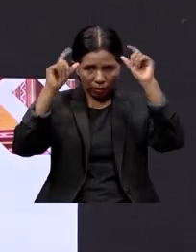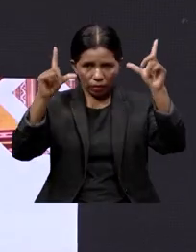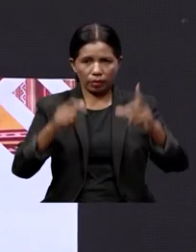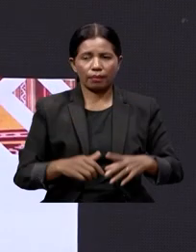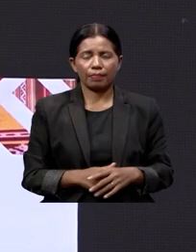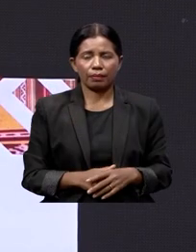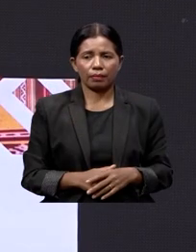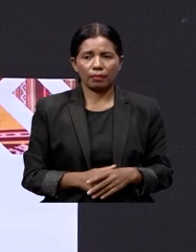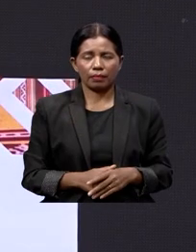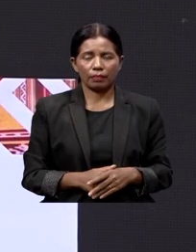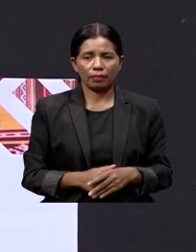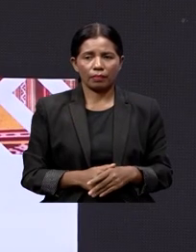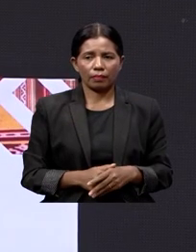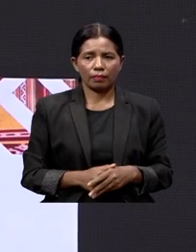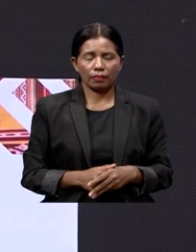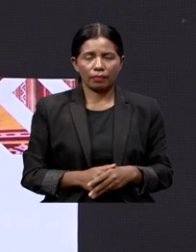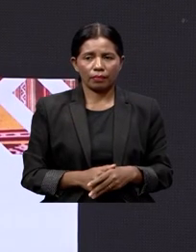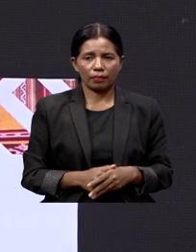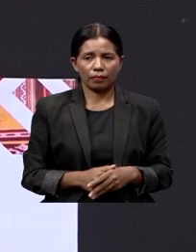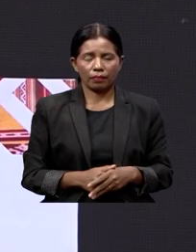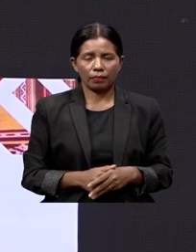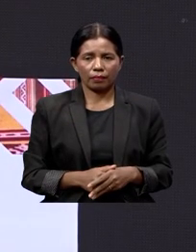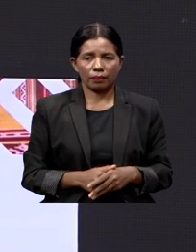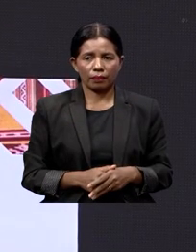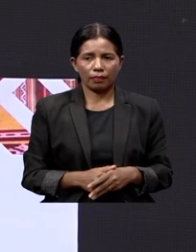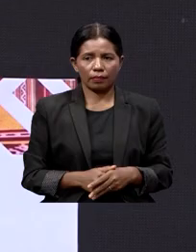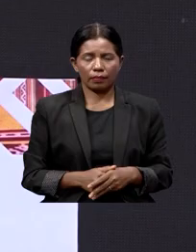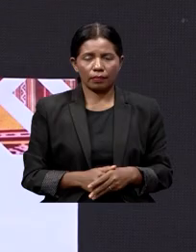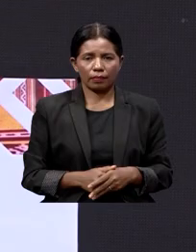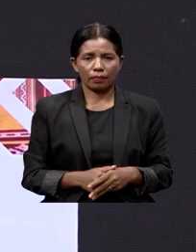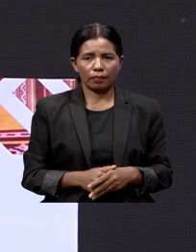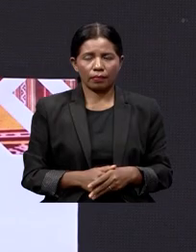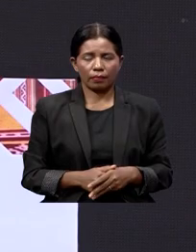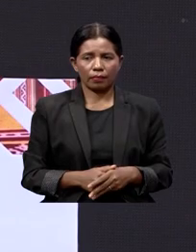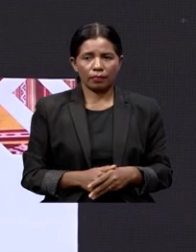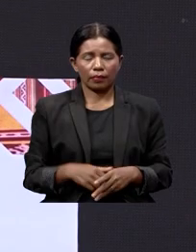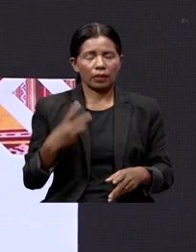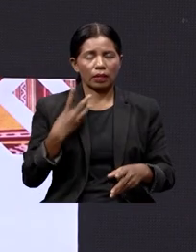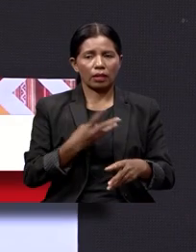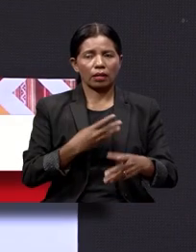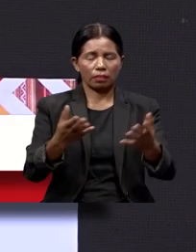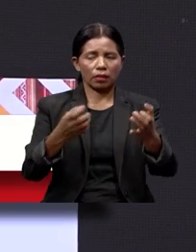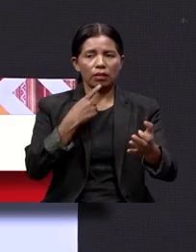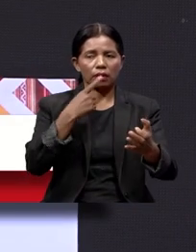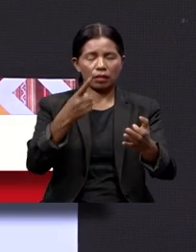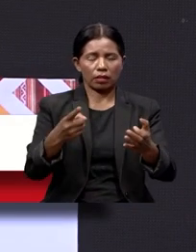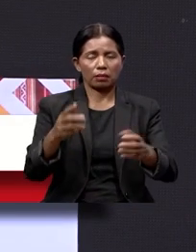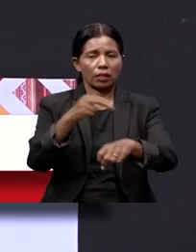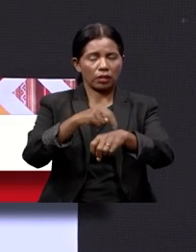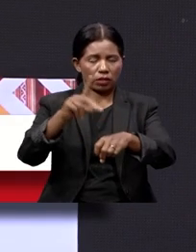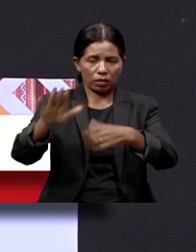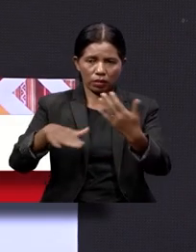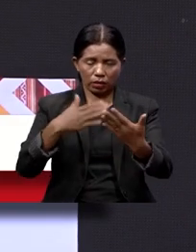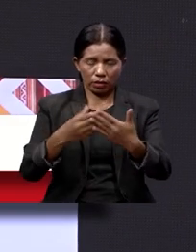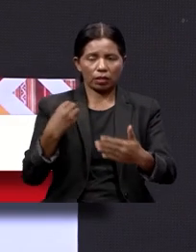Driving tourism landscape, one that holds immense promise for both of nation, for